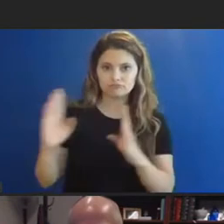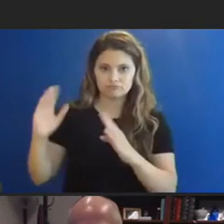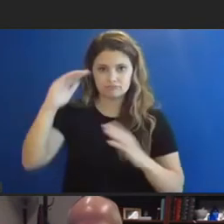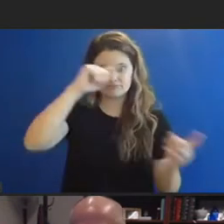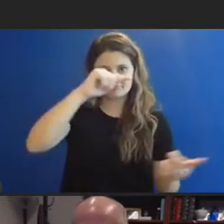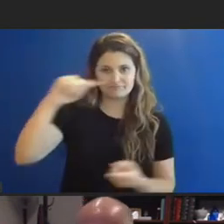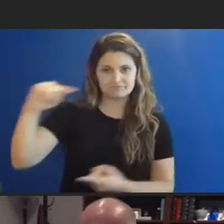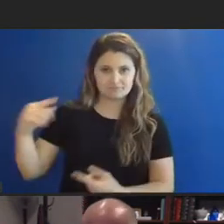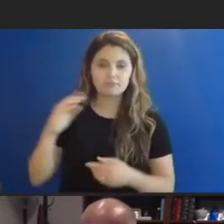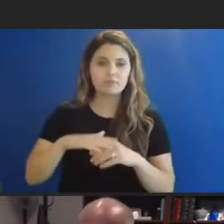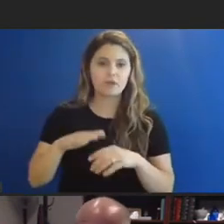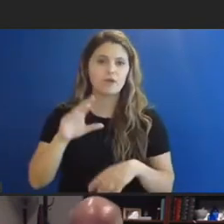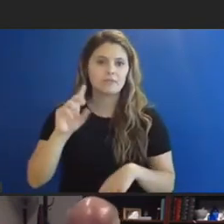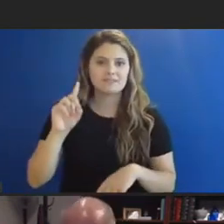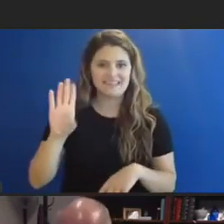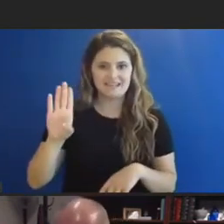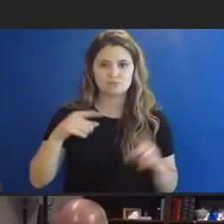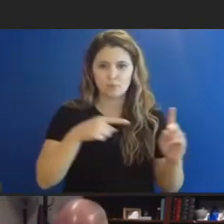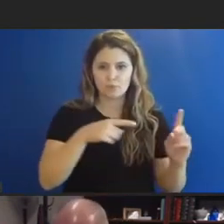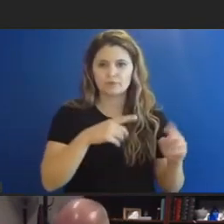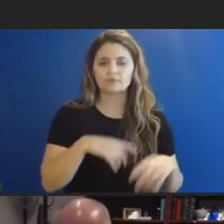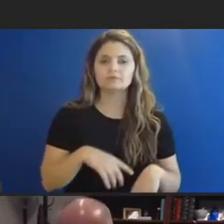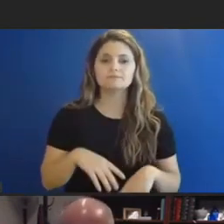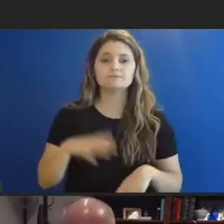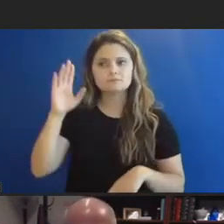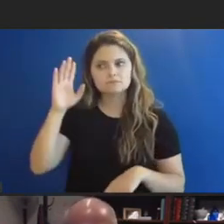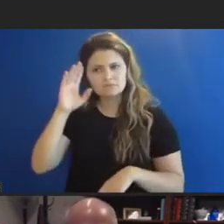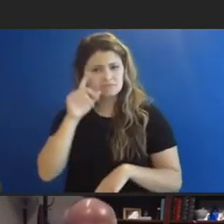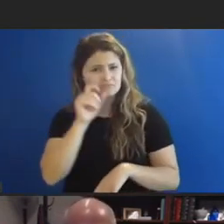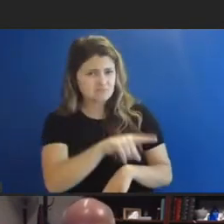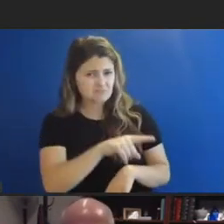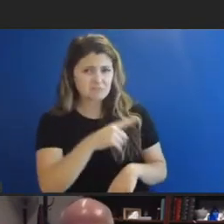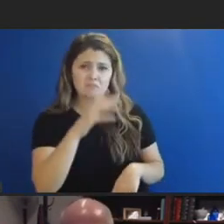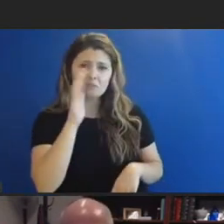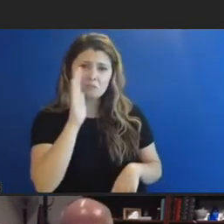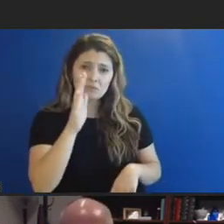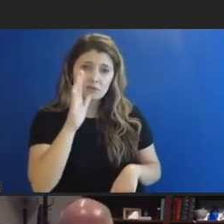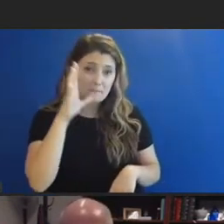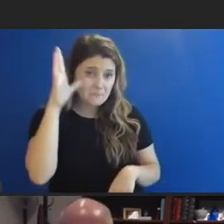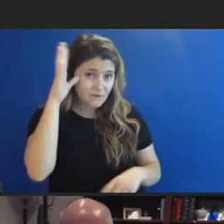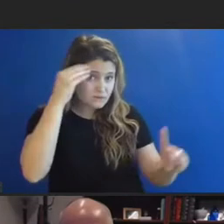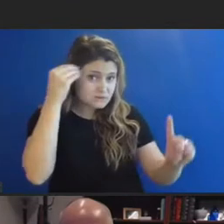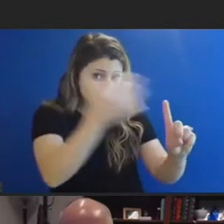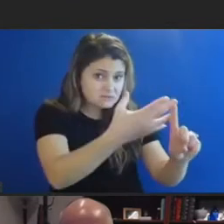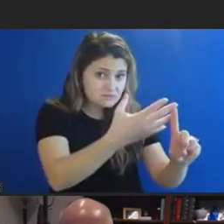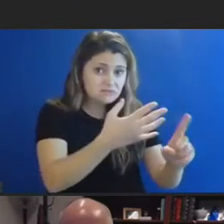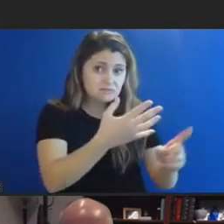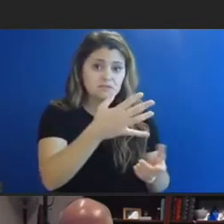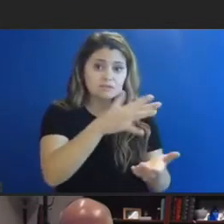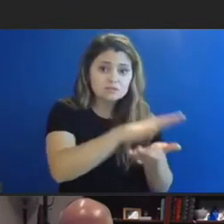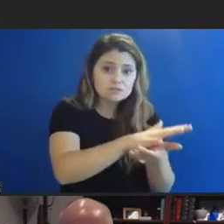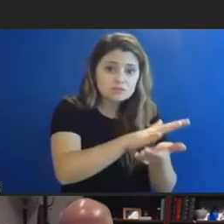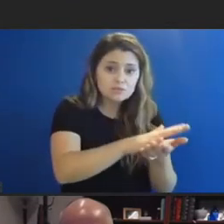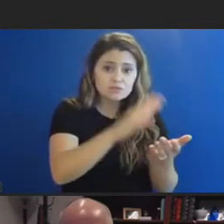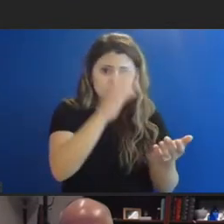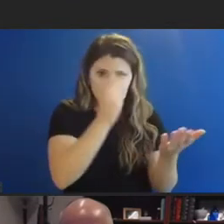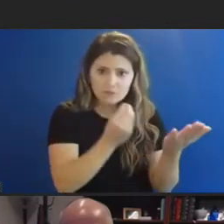Okay. Will parents be notified? Will parents who have students at the schools be